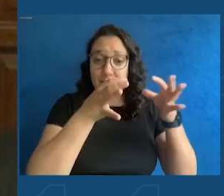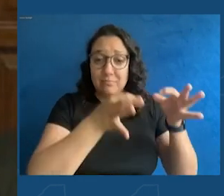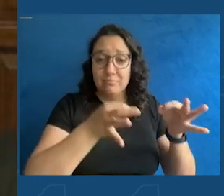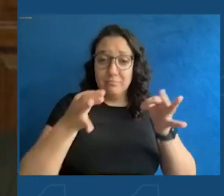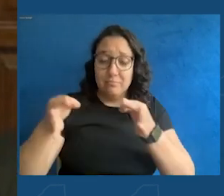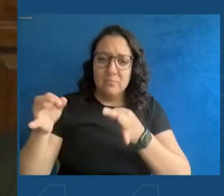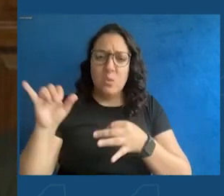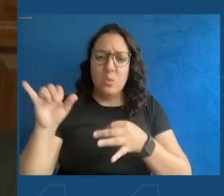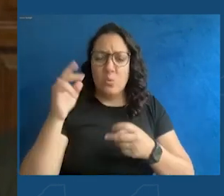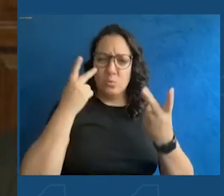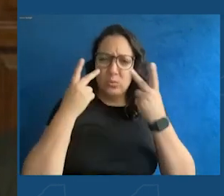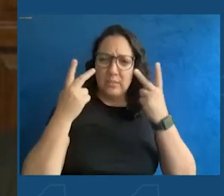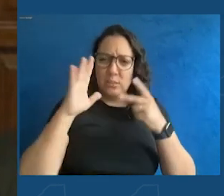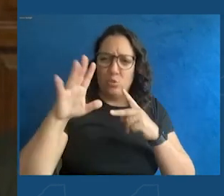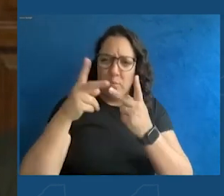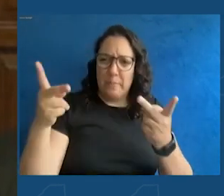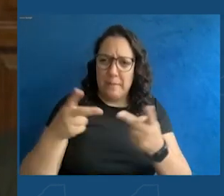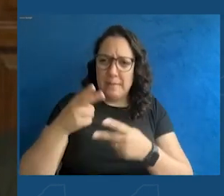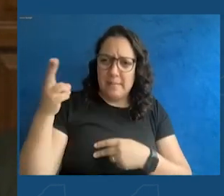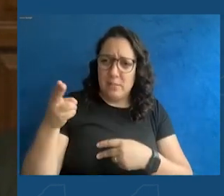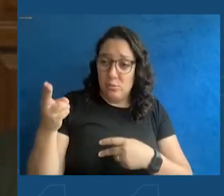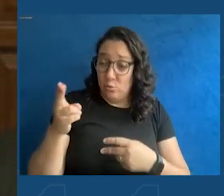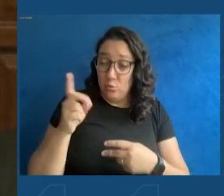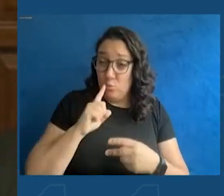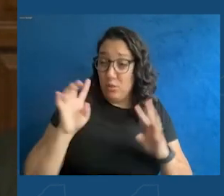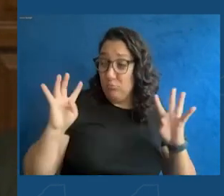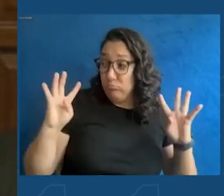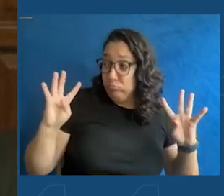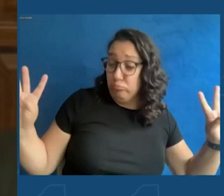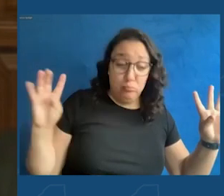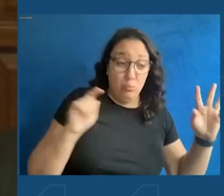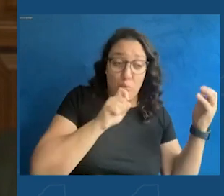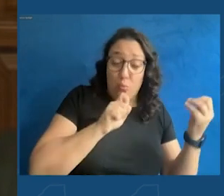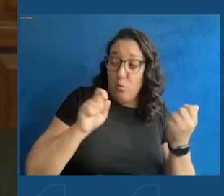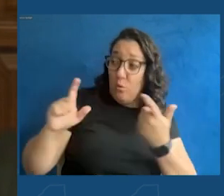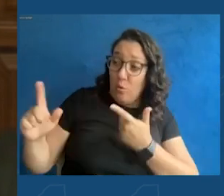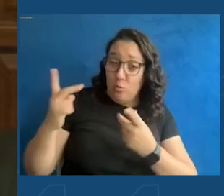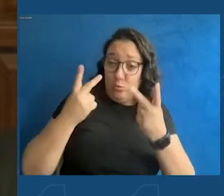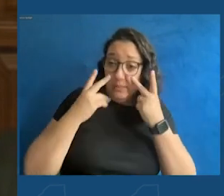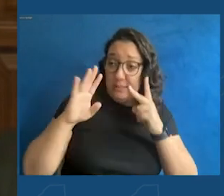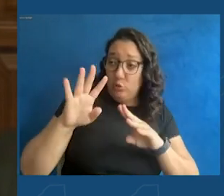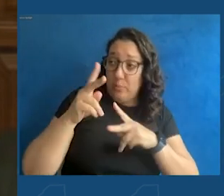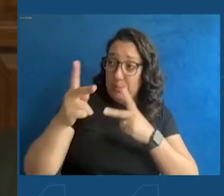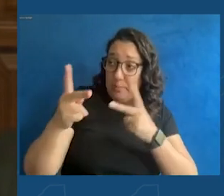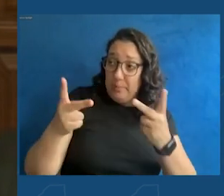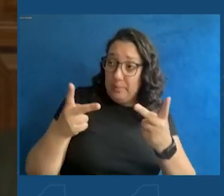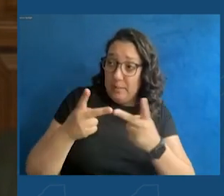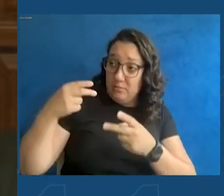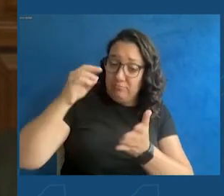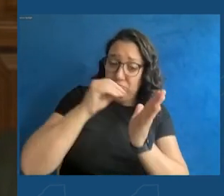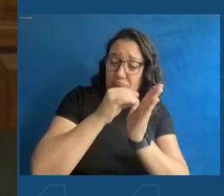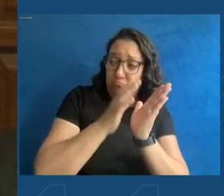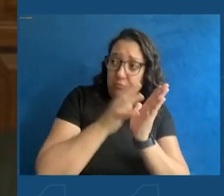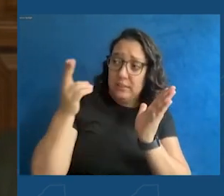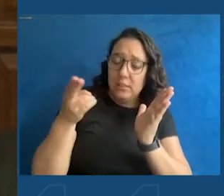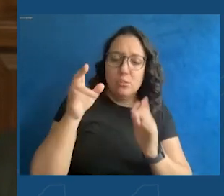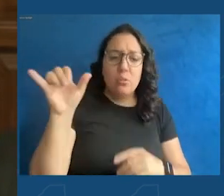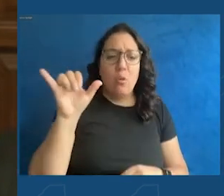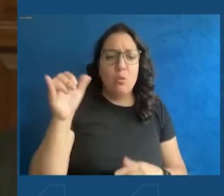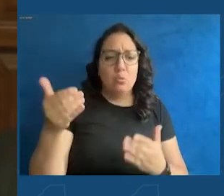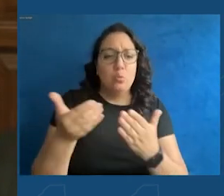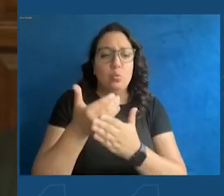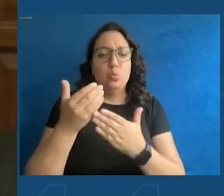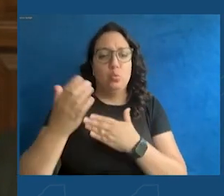you, all of the place that you'll have in history. And I also want to talk about our new Chief Judge, who